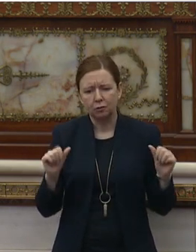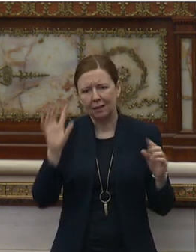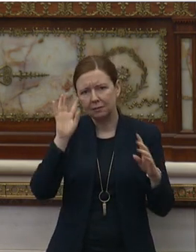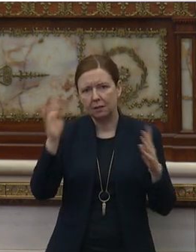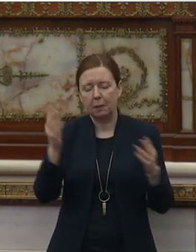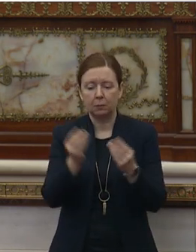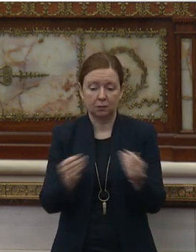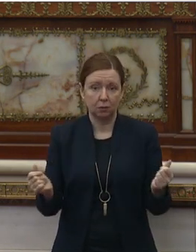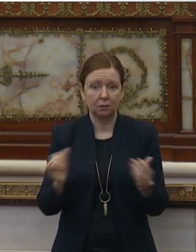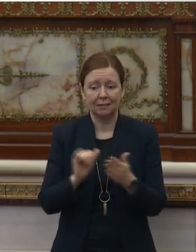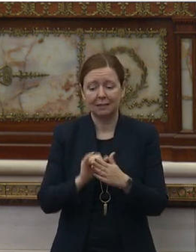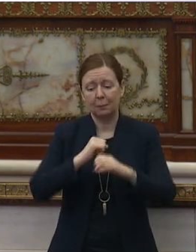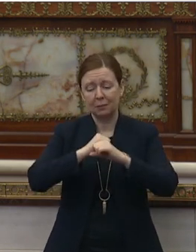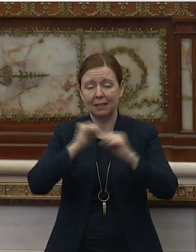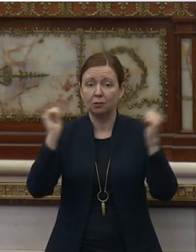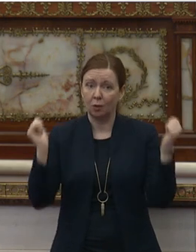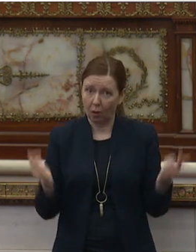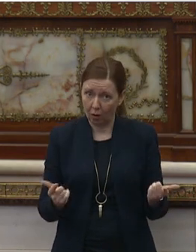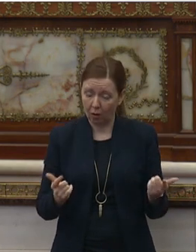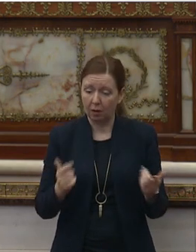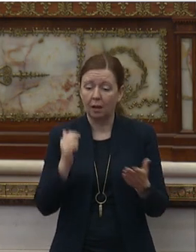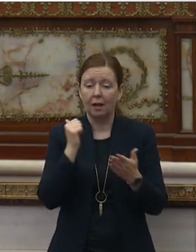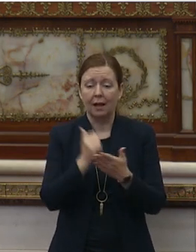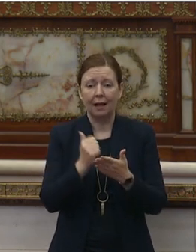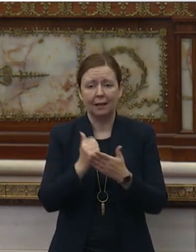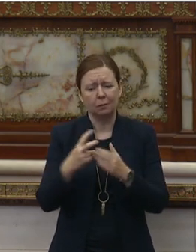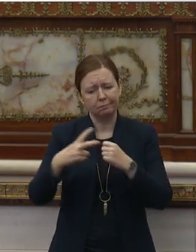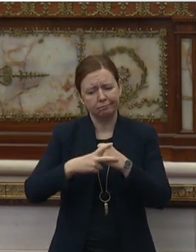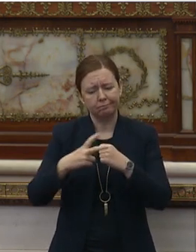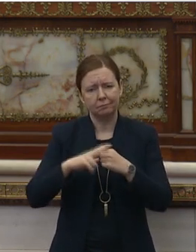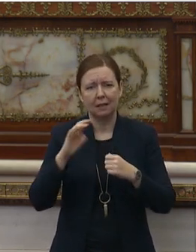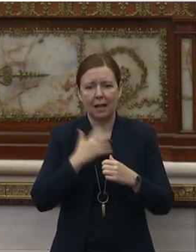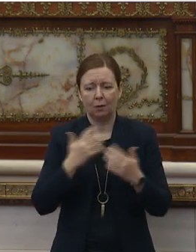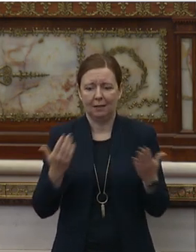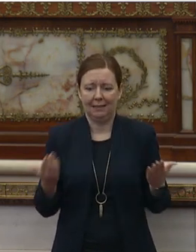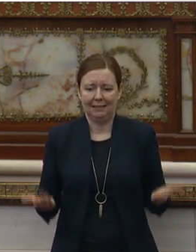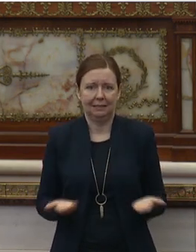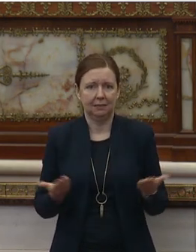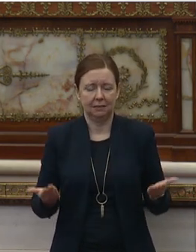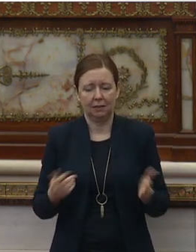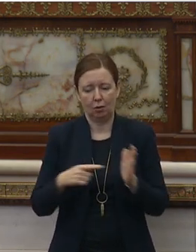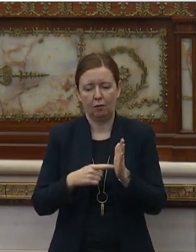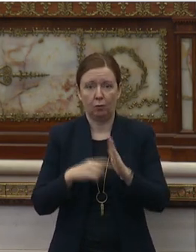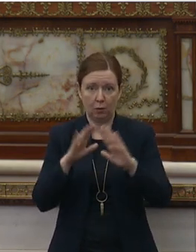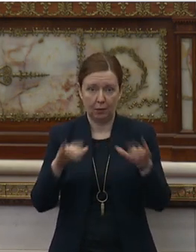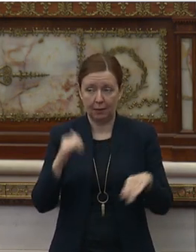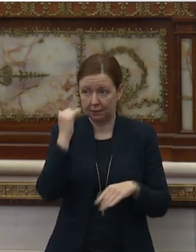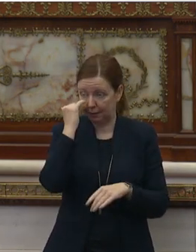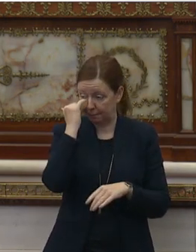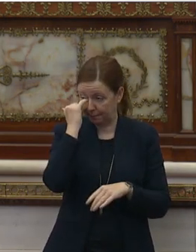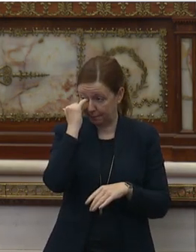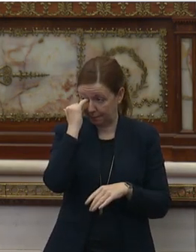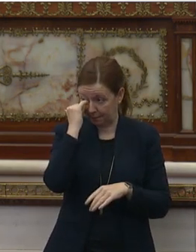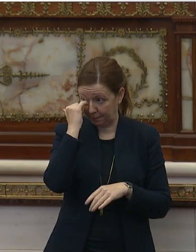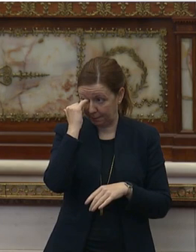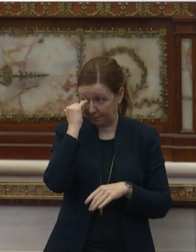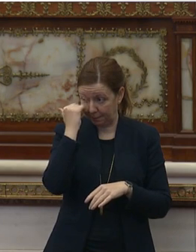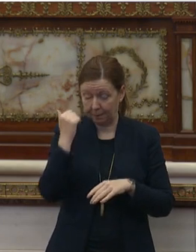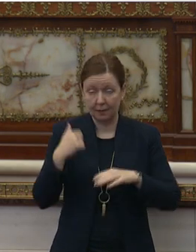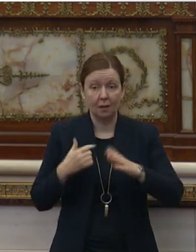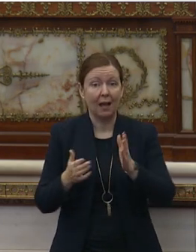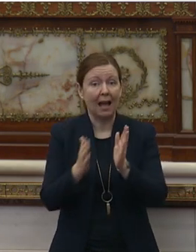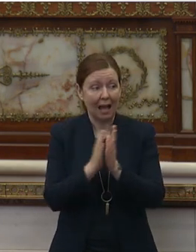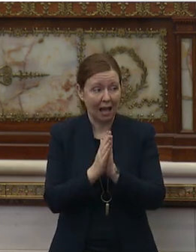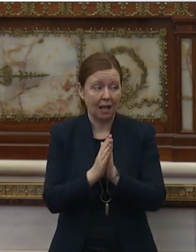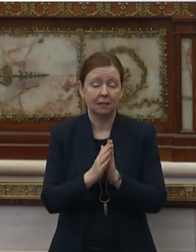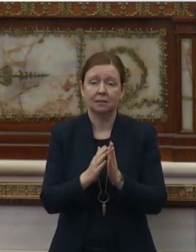with solutions that protect all and help to preserve our existing affordable housing. Therefore, I ask and implore